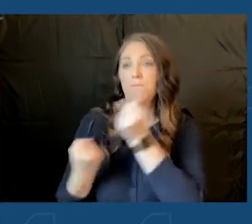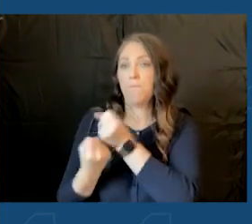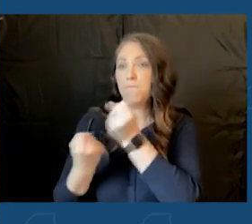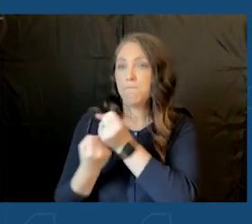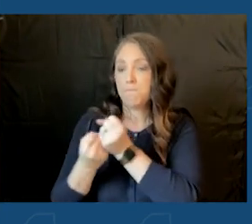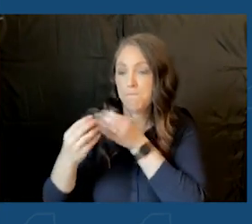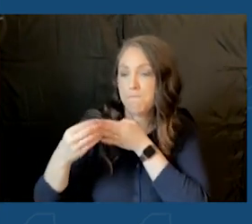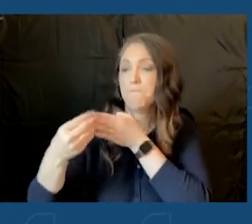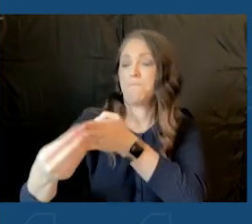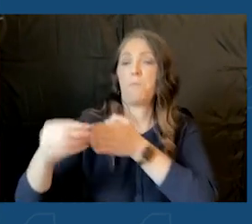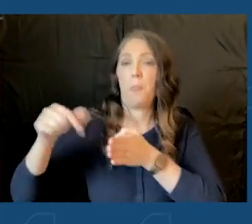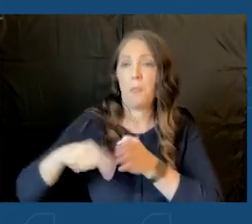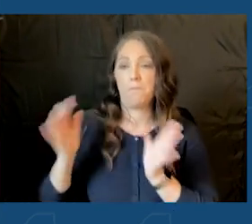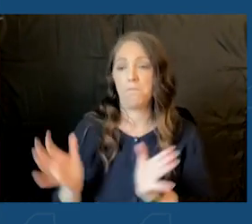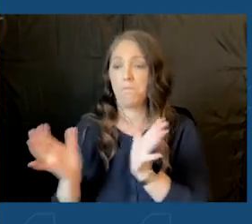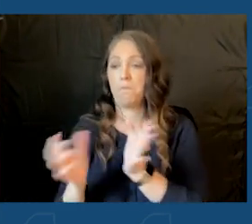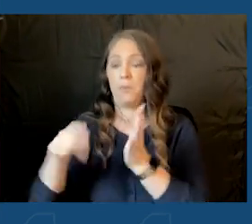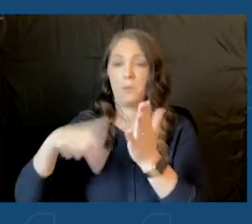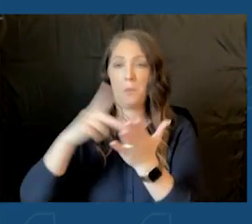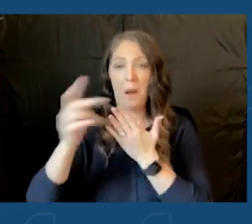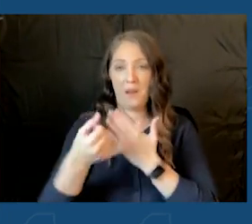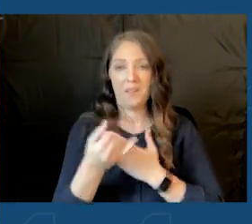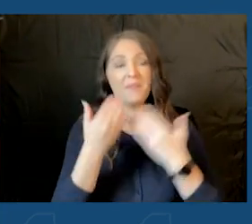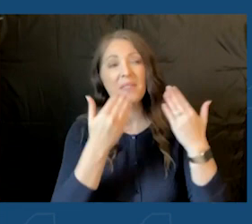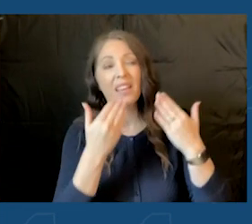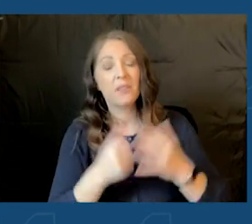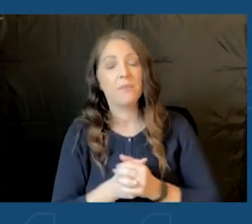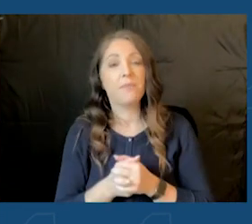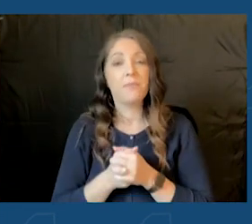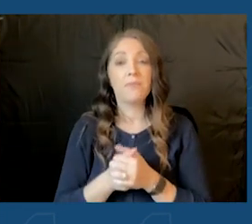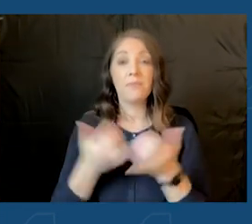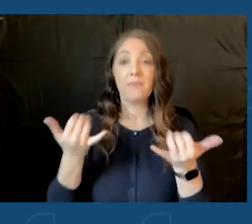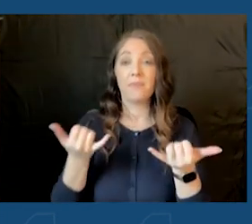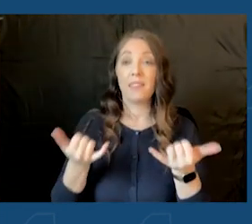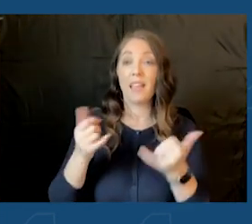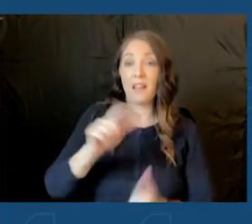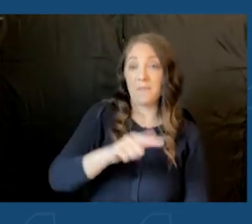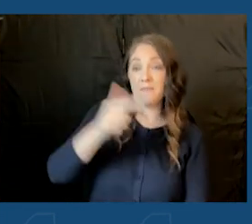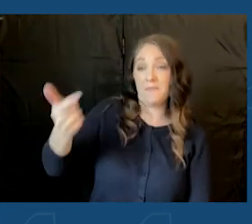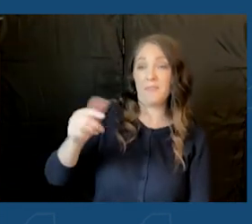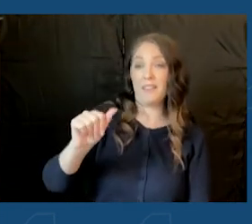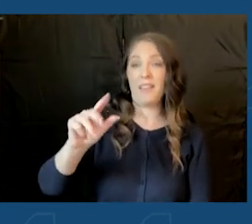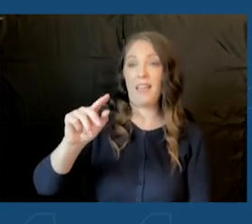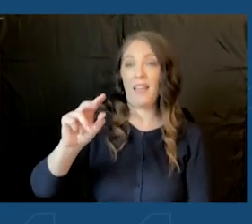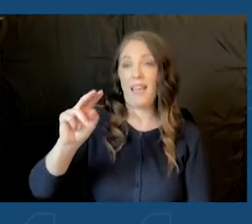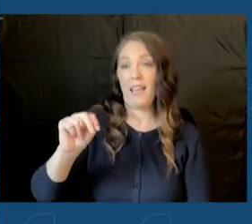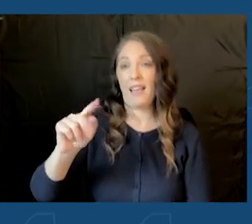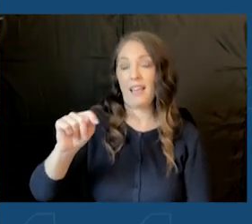So thank you, Elisa, for coming. And now I want to turn the mic over to Anthony Simon. Thank you.